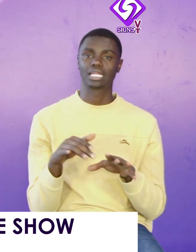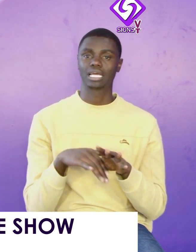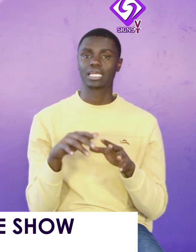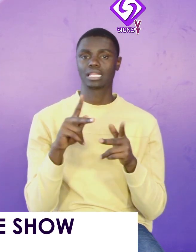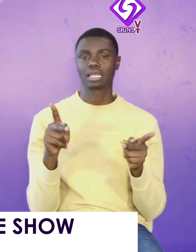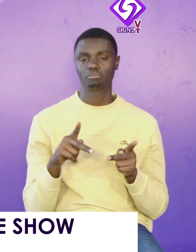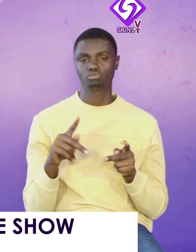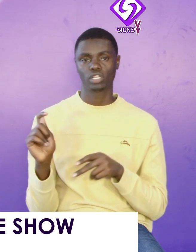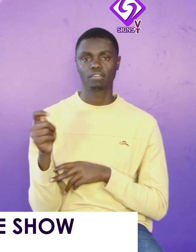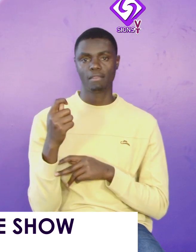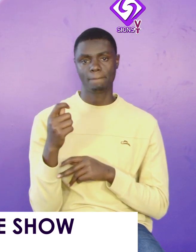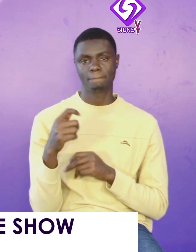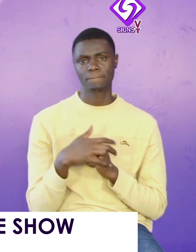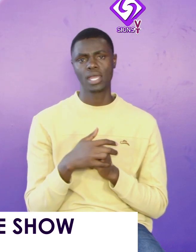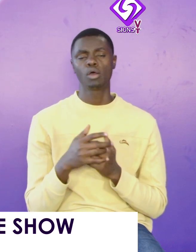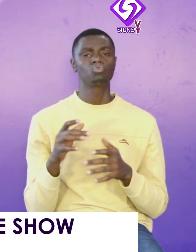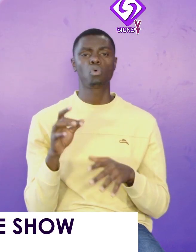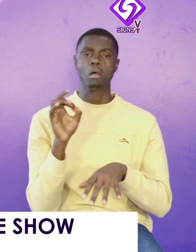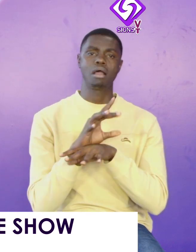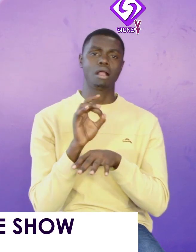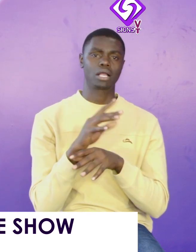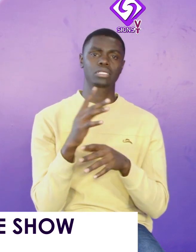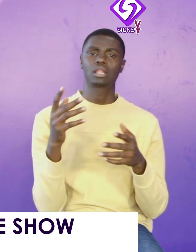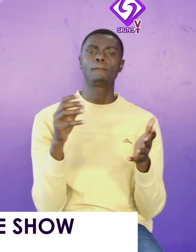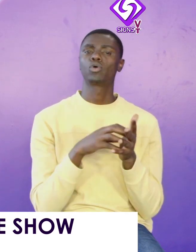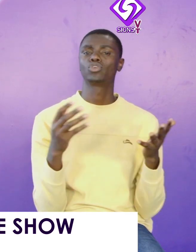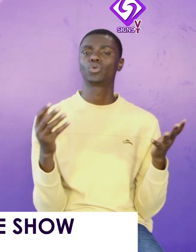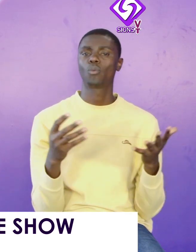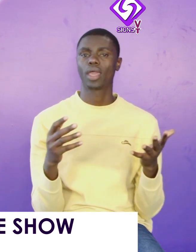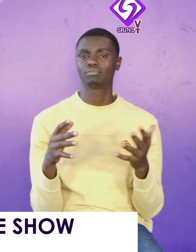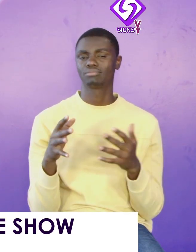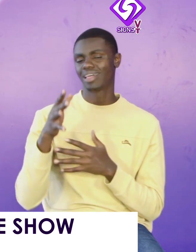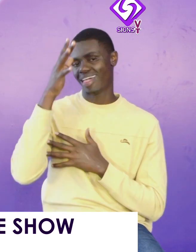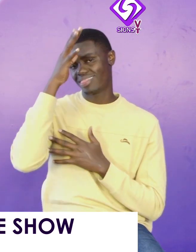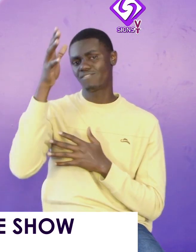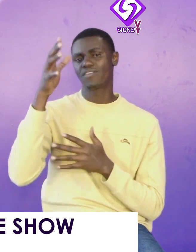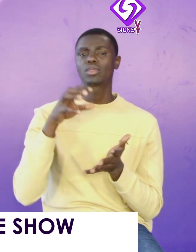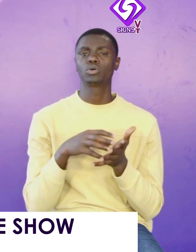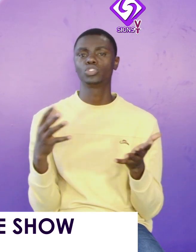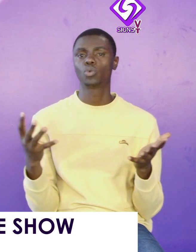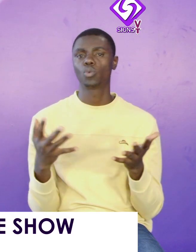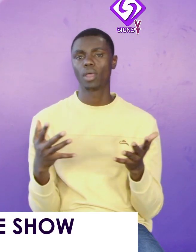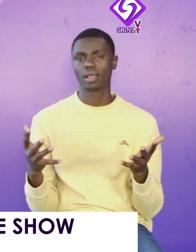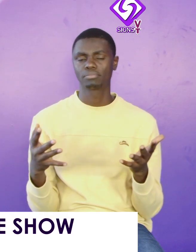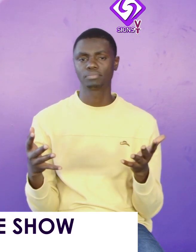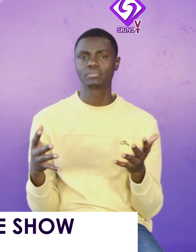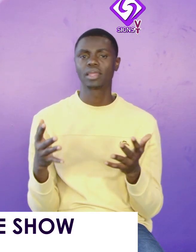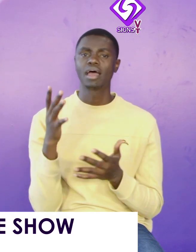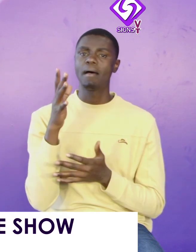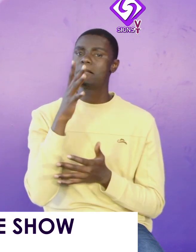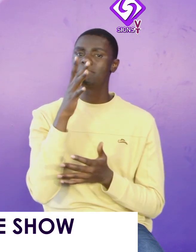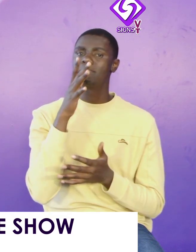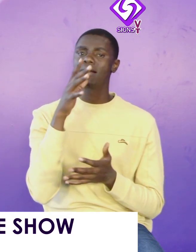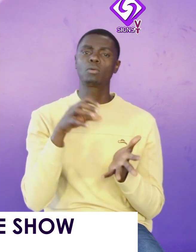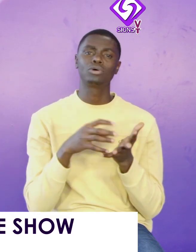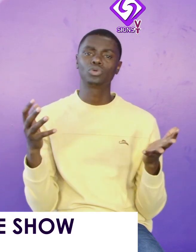Where is the place of the counselor? Where is the place of the father? Where is the place of the mother? This is